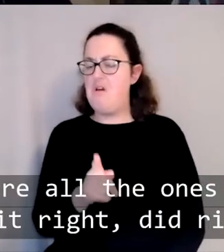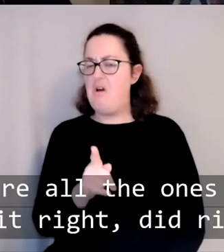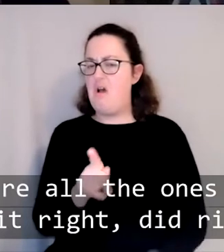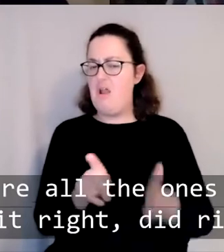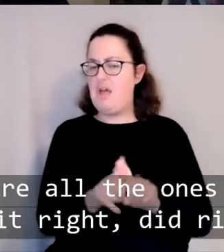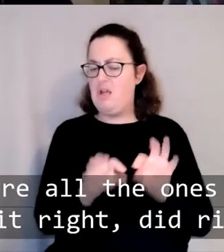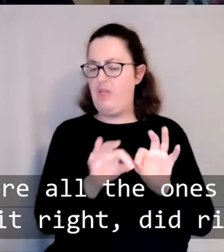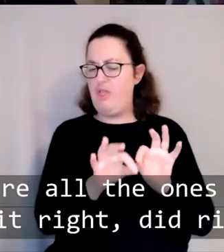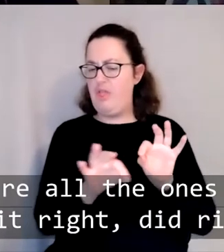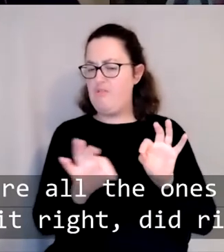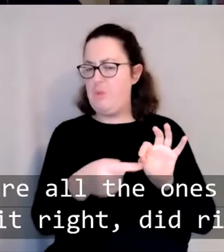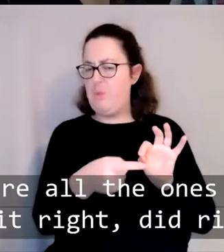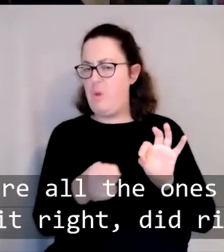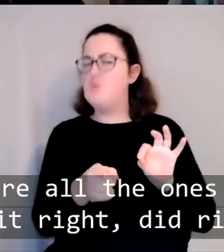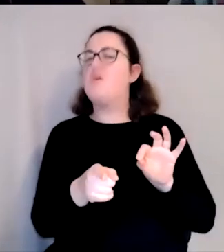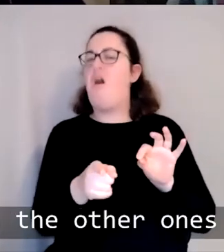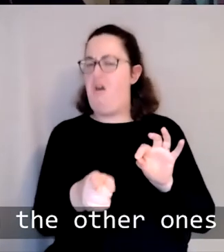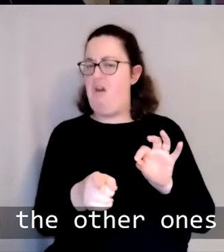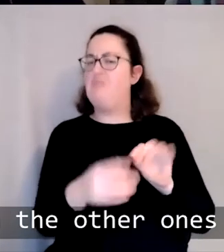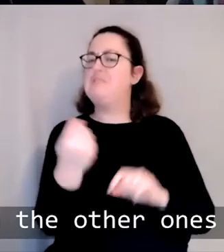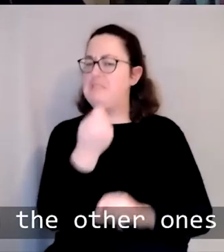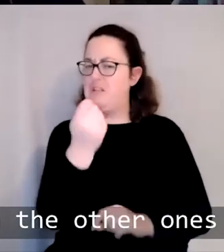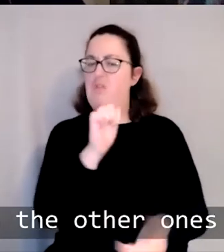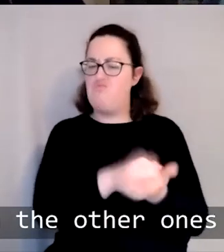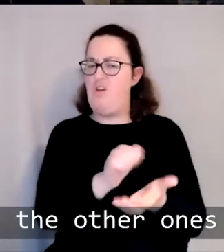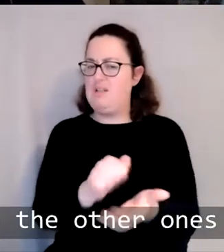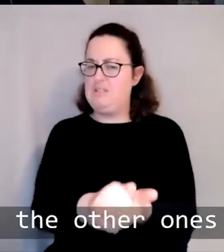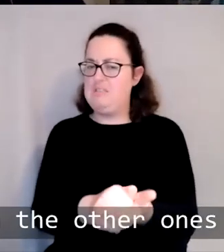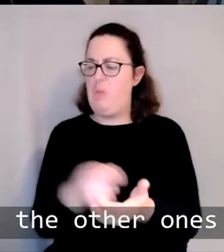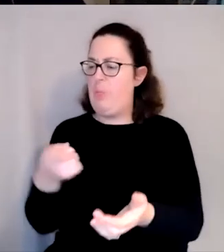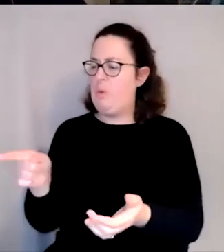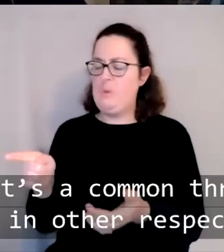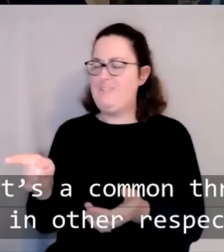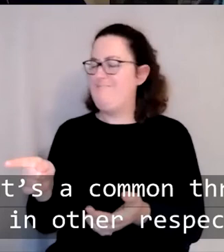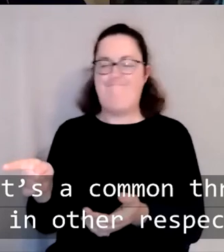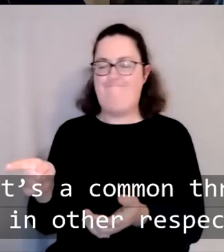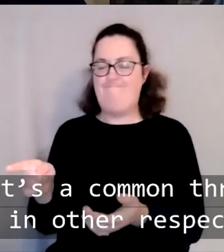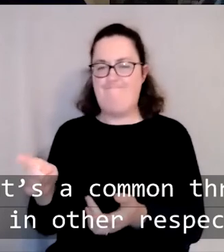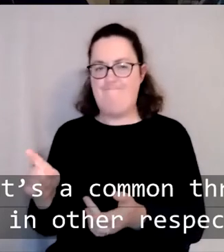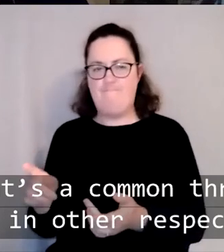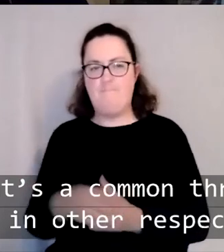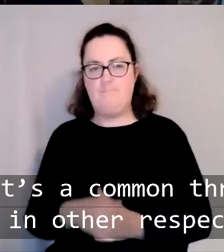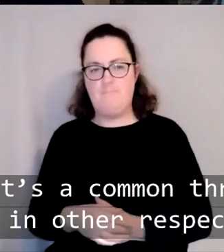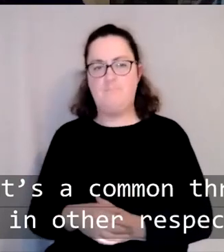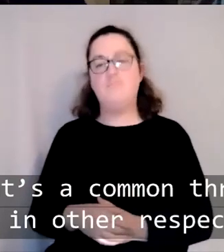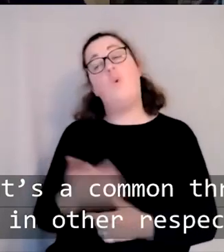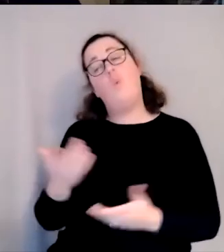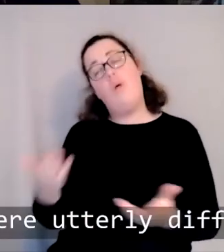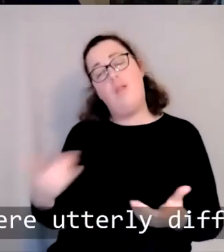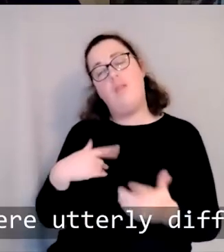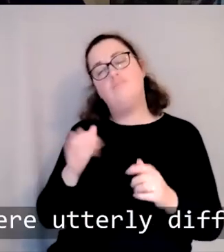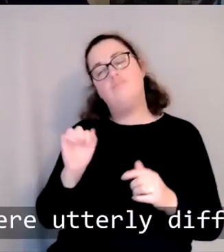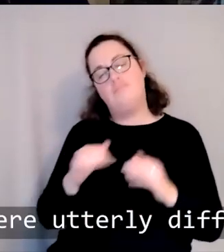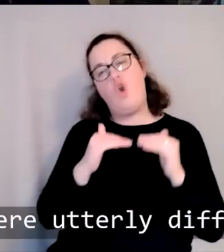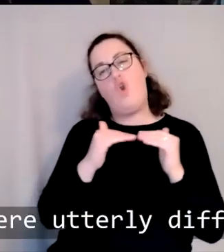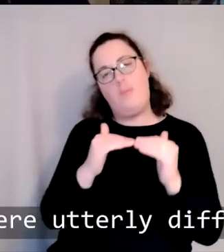that all the ones that got it right did right and then the other ones didn't? Well, that is a common thread, but in other respects, they